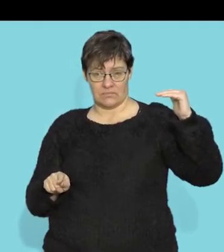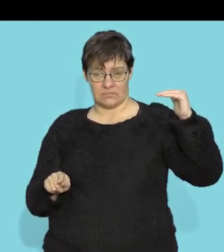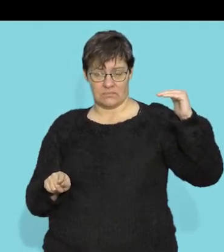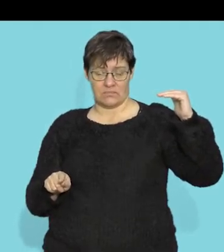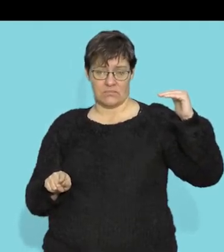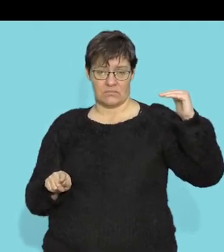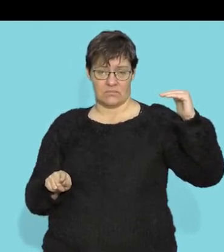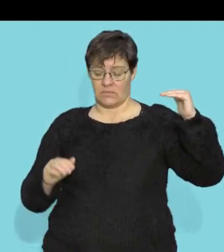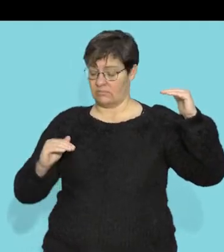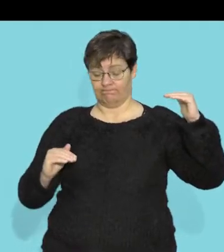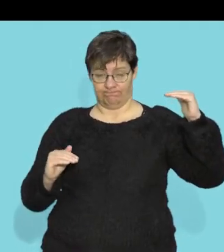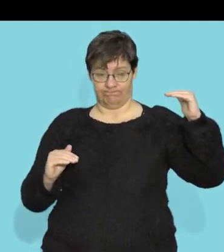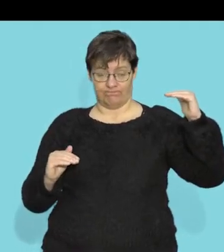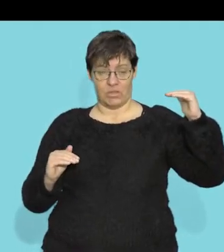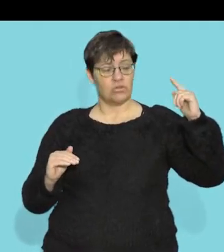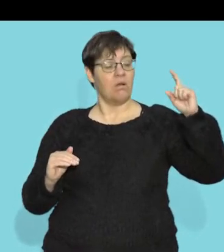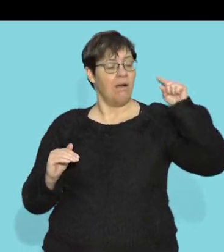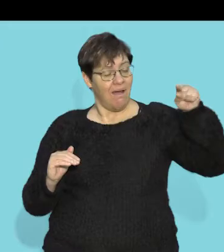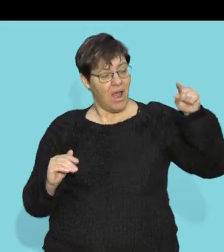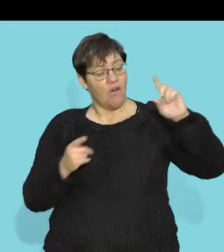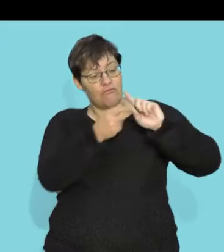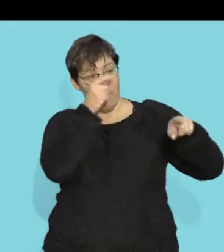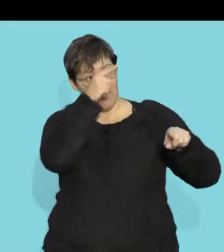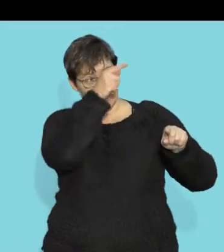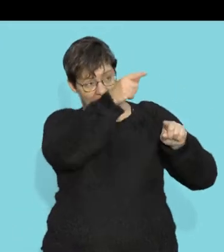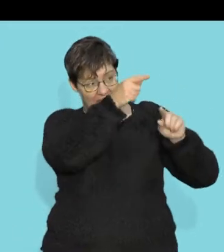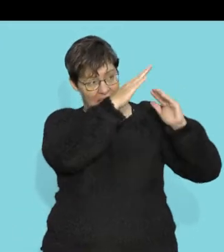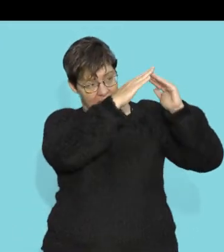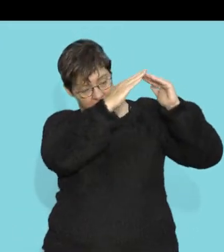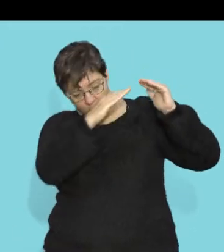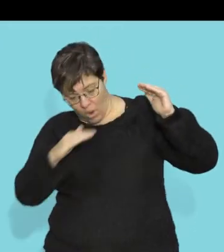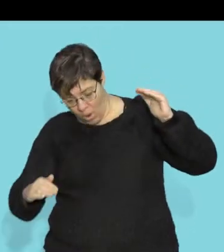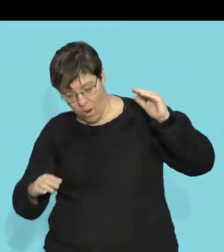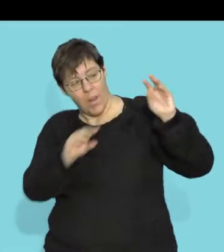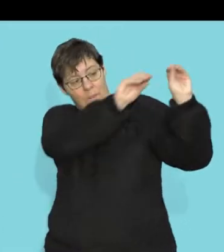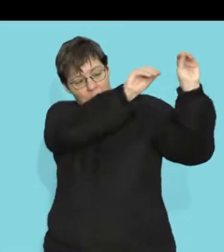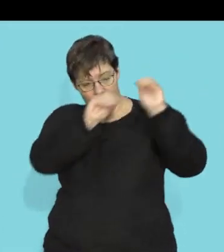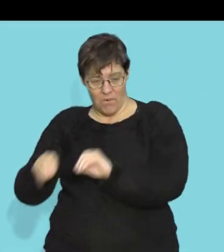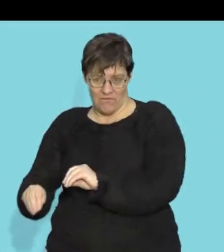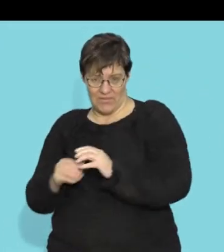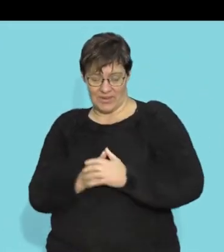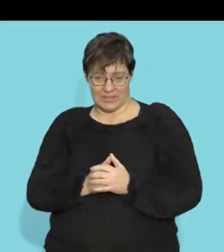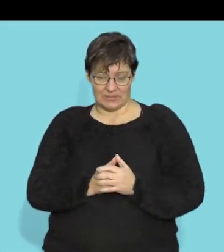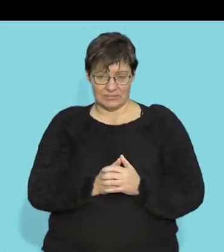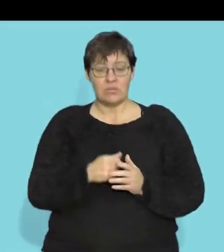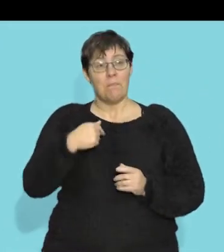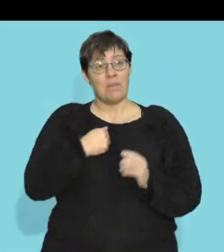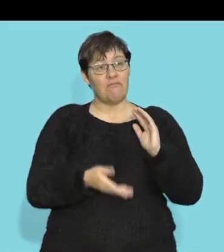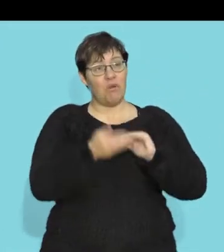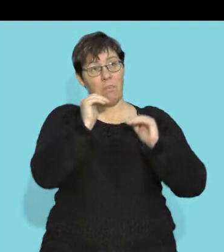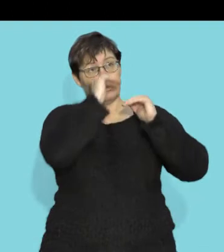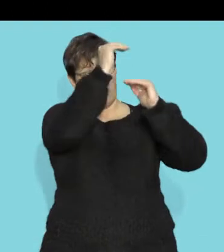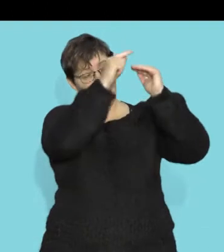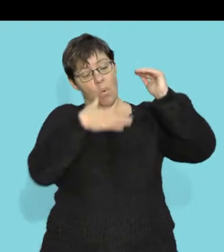right, oxygen concentration. So basically, I've got a hill. So I'm at top of the hill, and I want to get down to the bottom